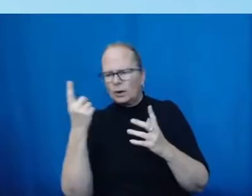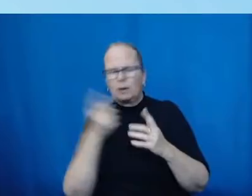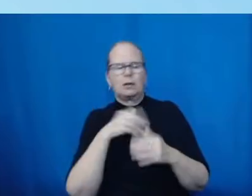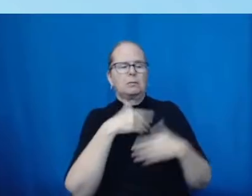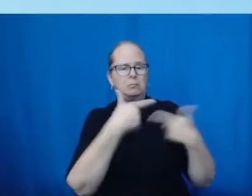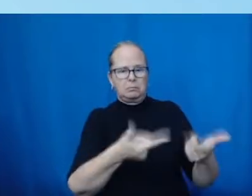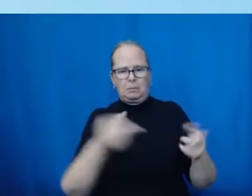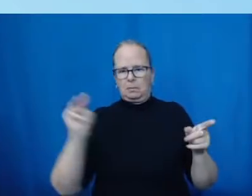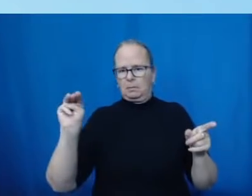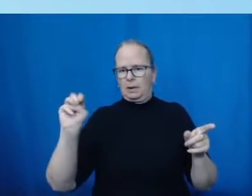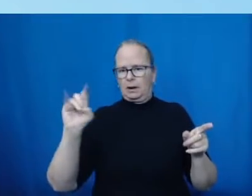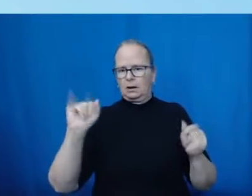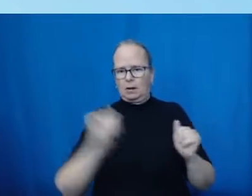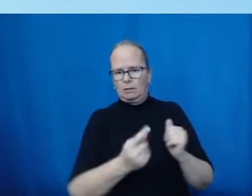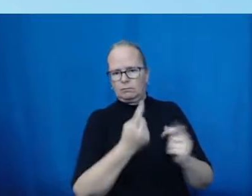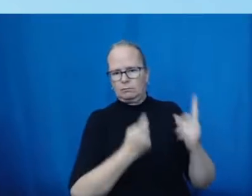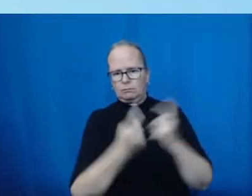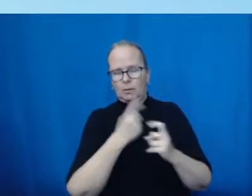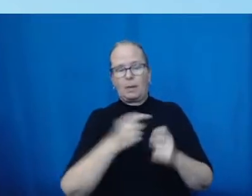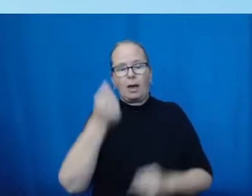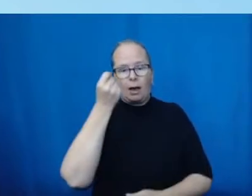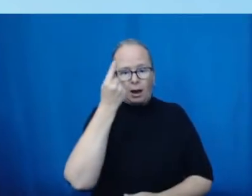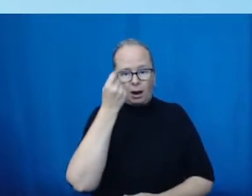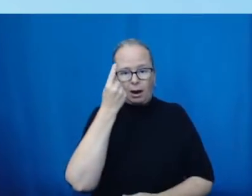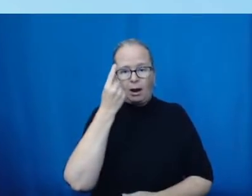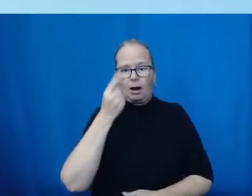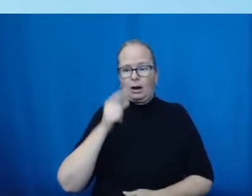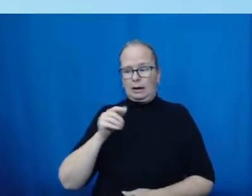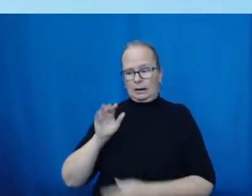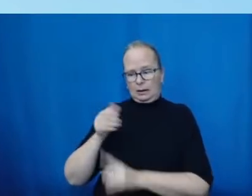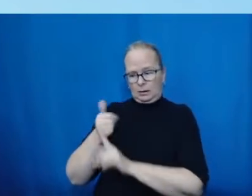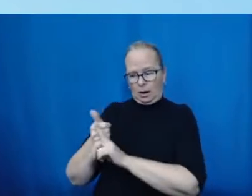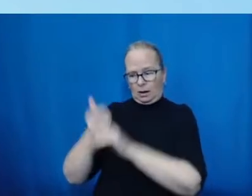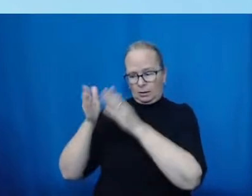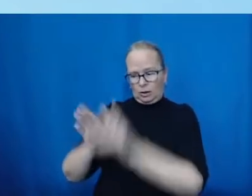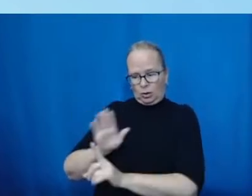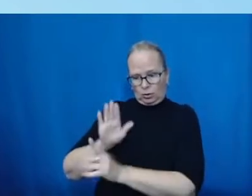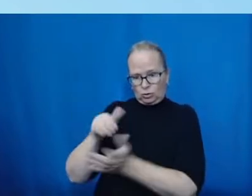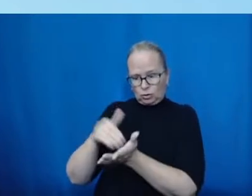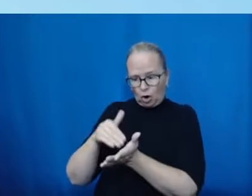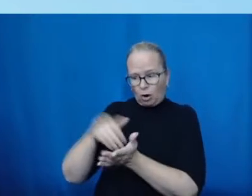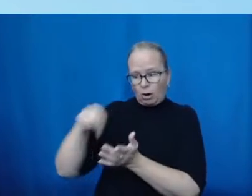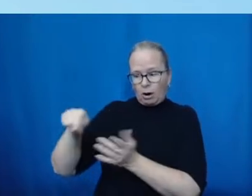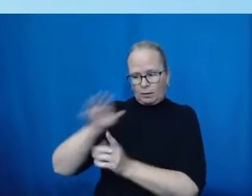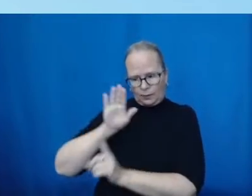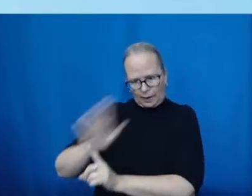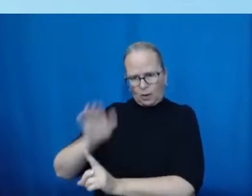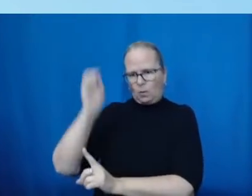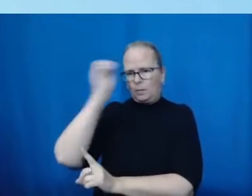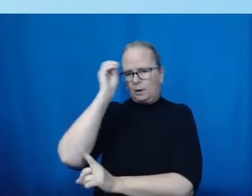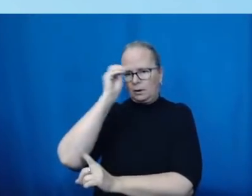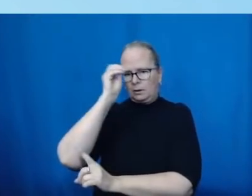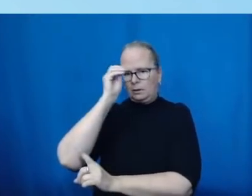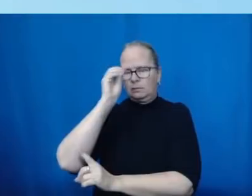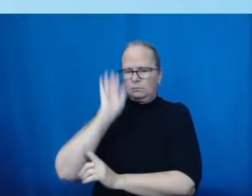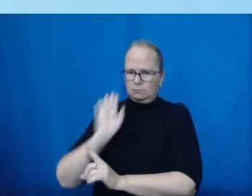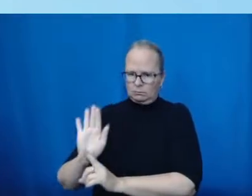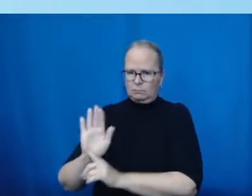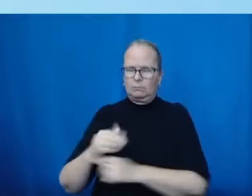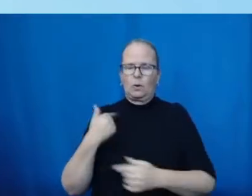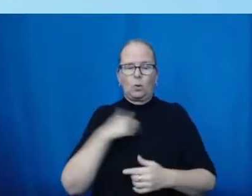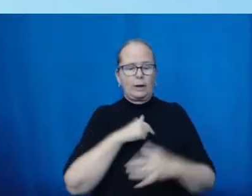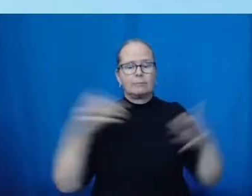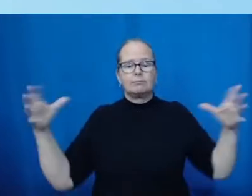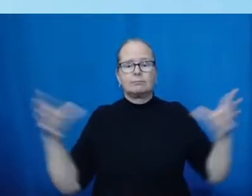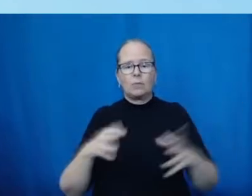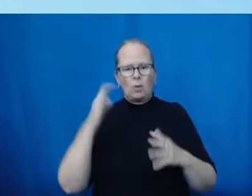represent any institutions they may be affiliated with. We have collectively gathered here as concerned Albertans attempting to ensure that everyone in the province